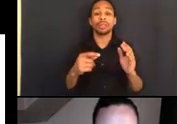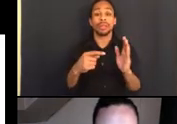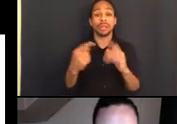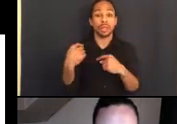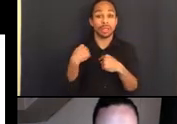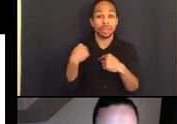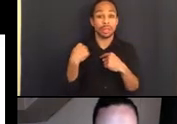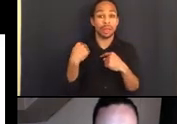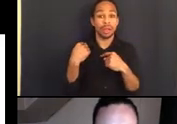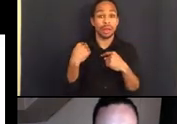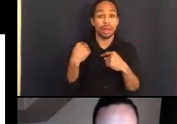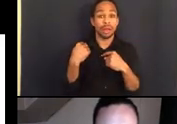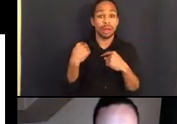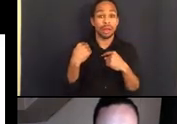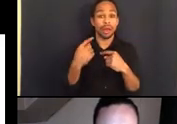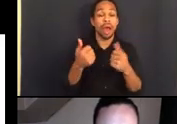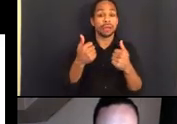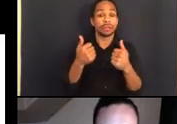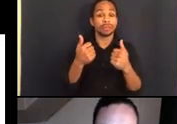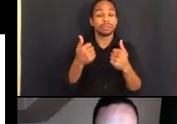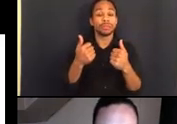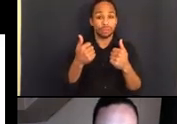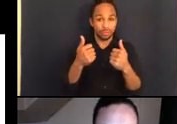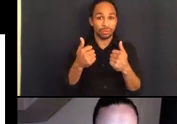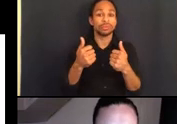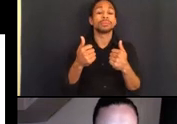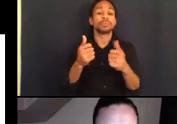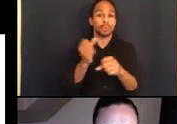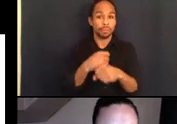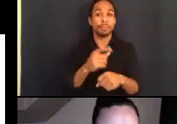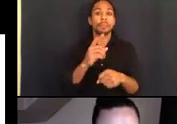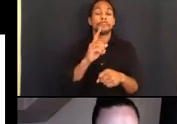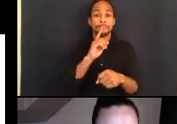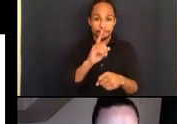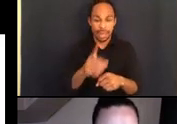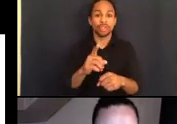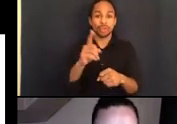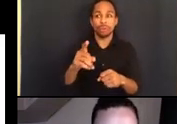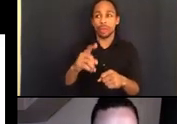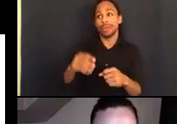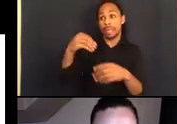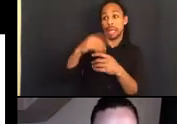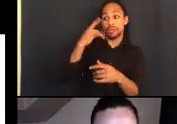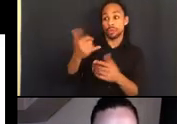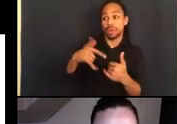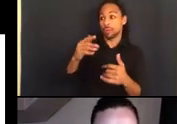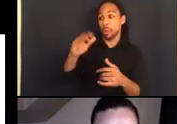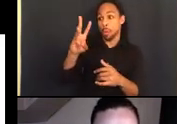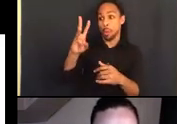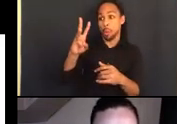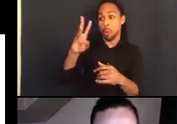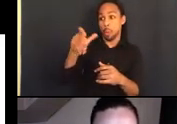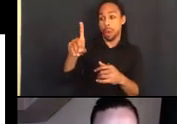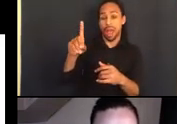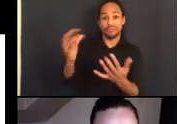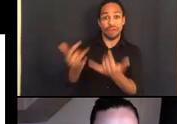wildfire season, I should say, not being that far off, and what that means for people with disabilities who may be